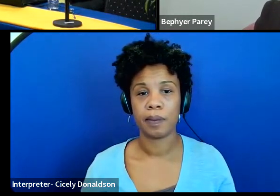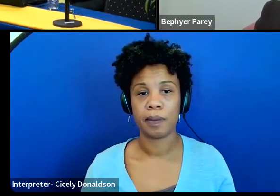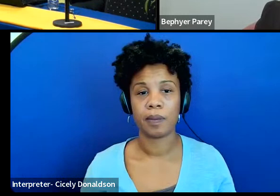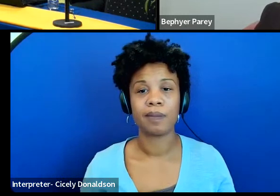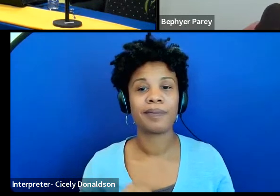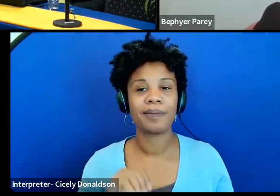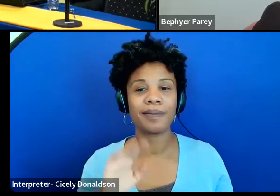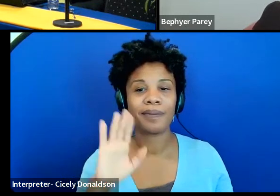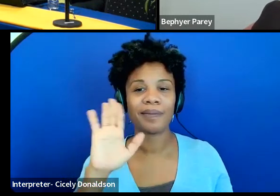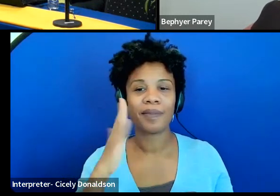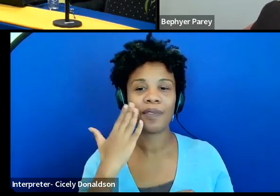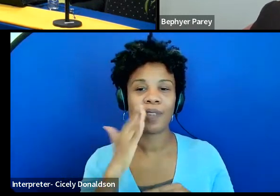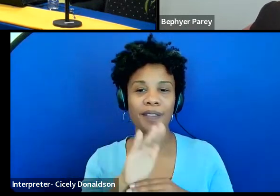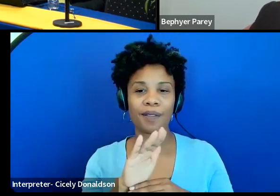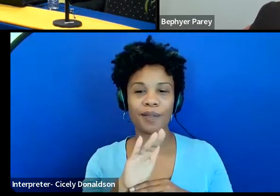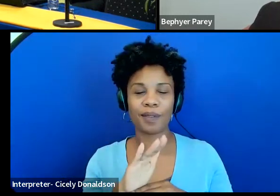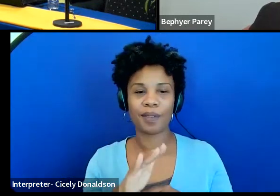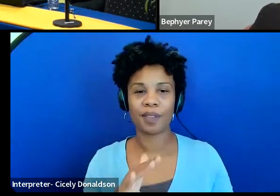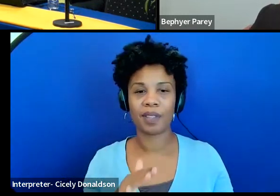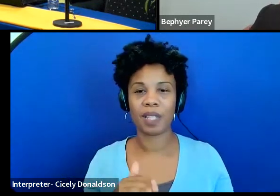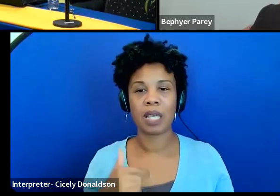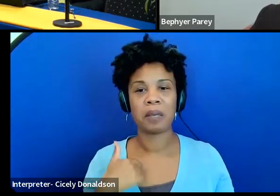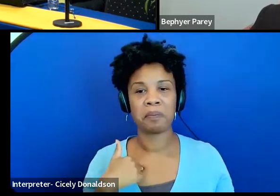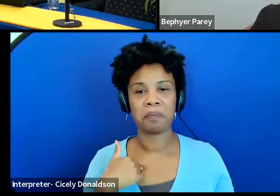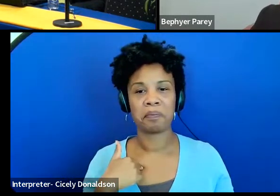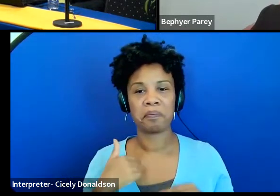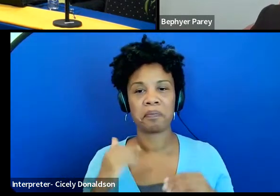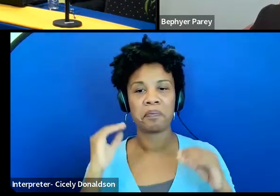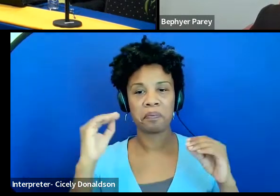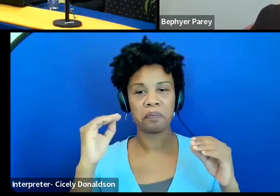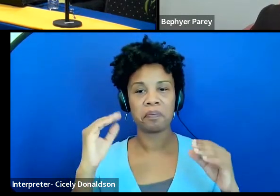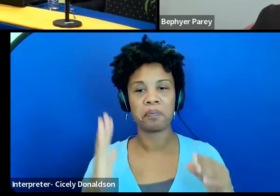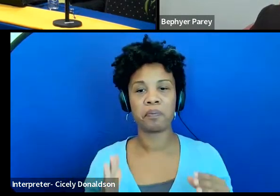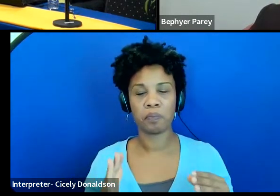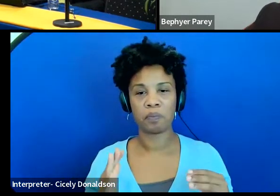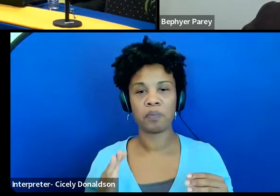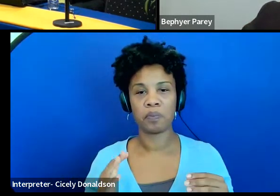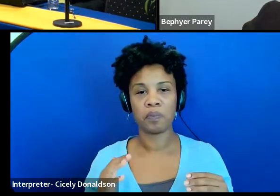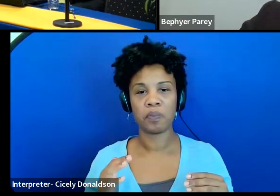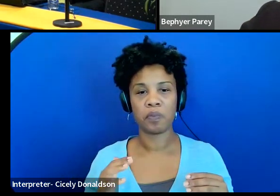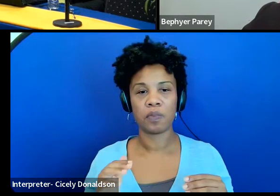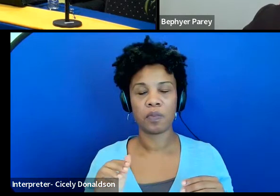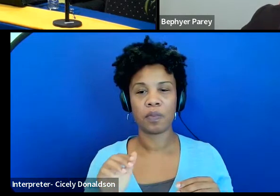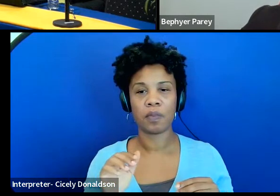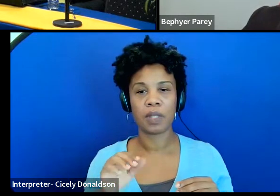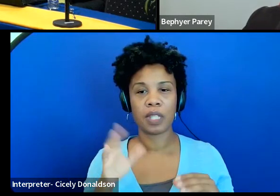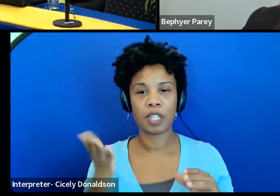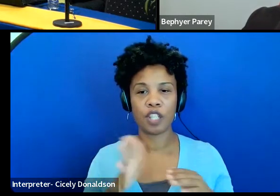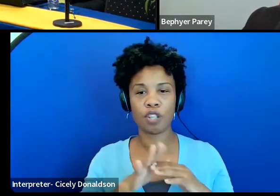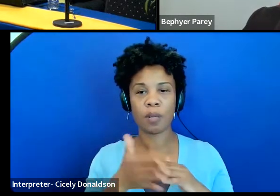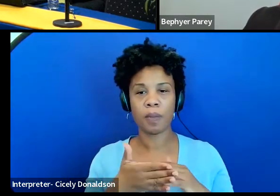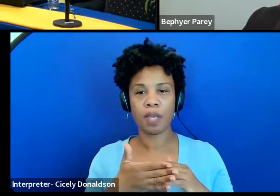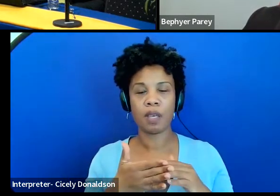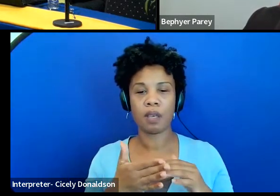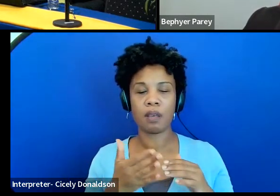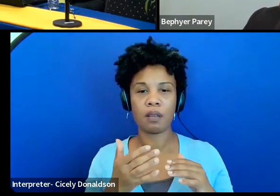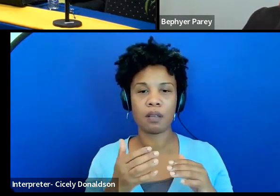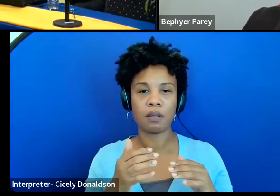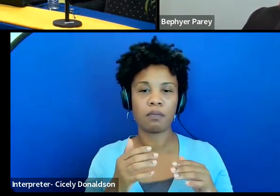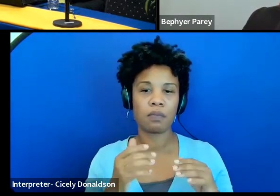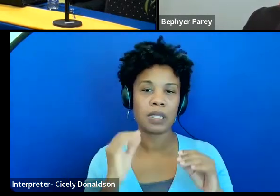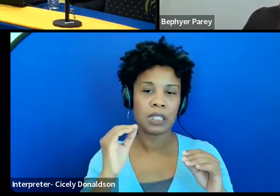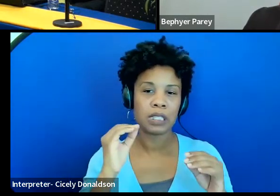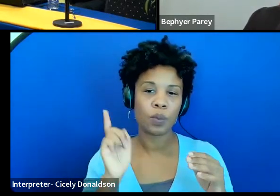Okay, good afternoon. I'm an educator in an inner city high school in Jamaica. And